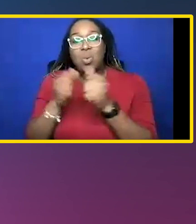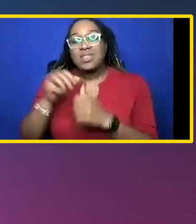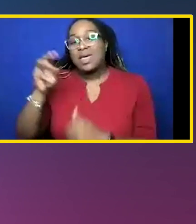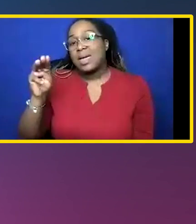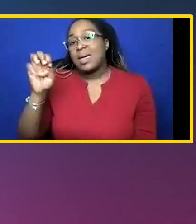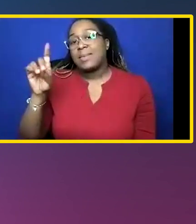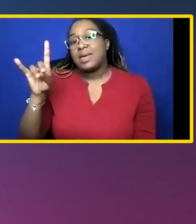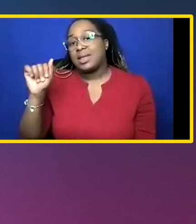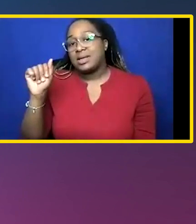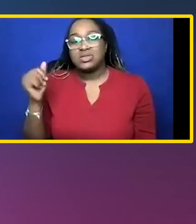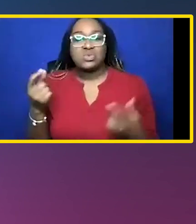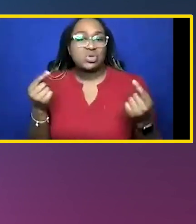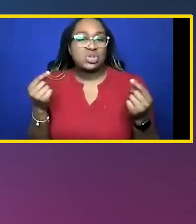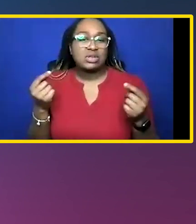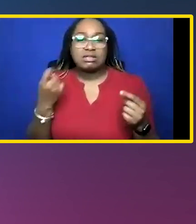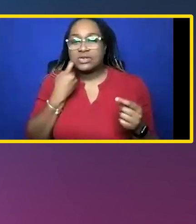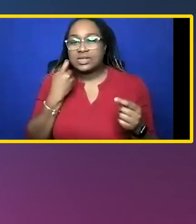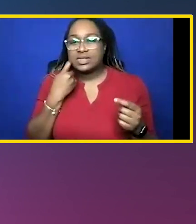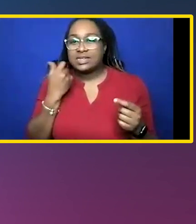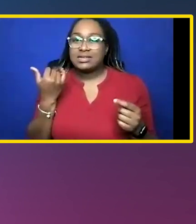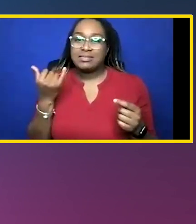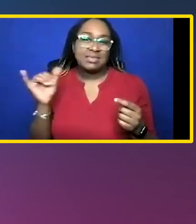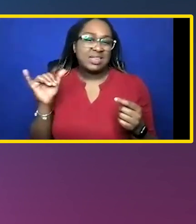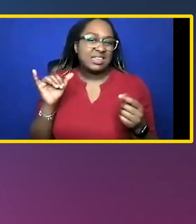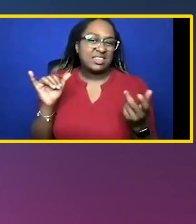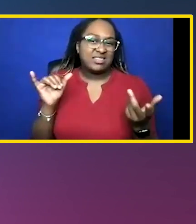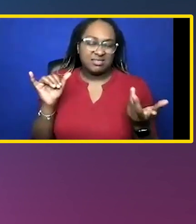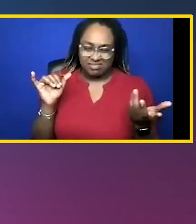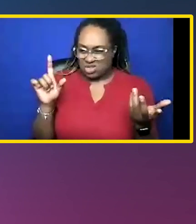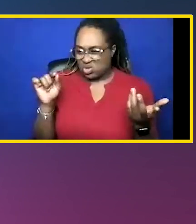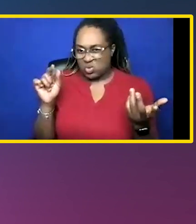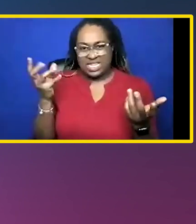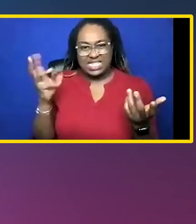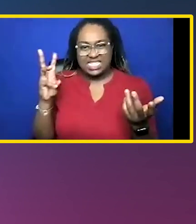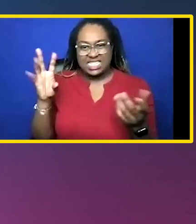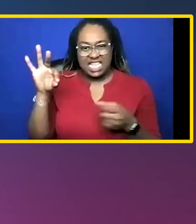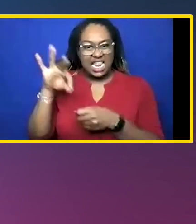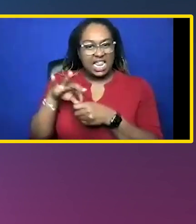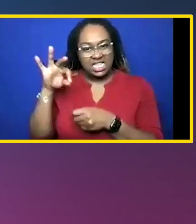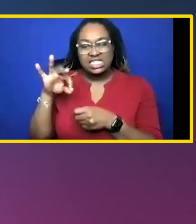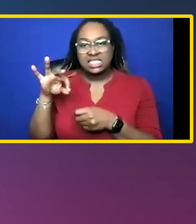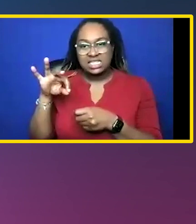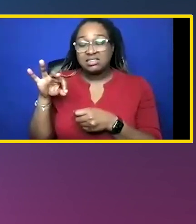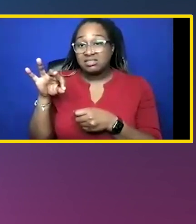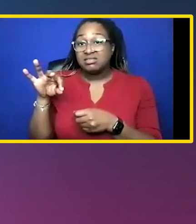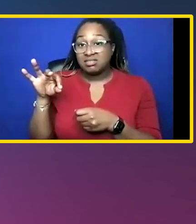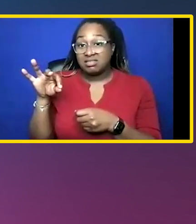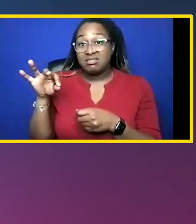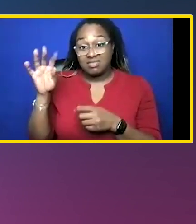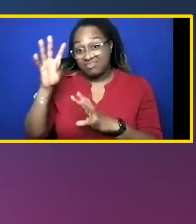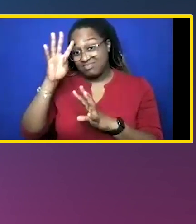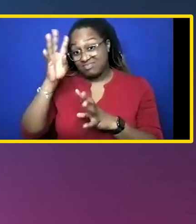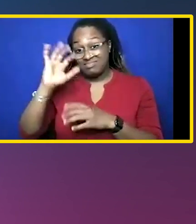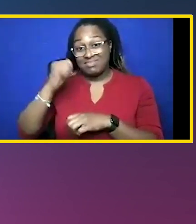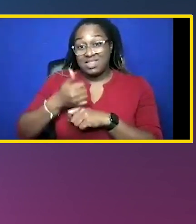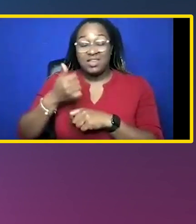has done in the last, since the 2016 election, is that they have kind of created, like,